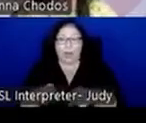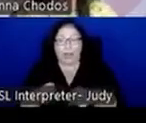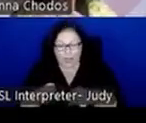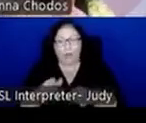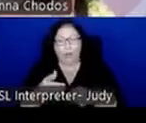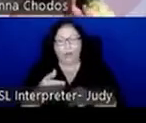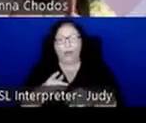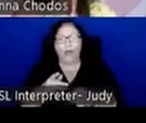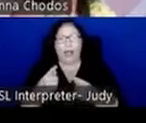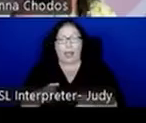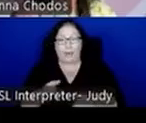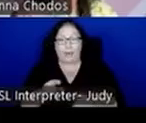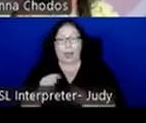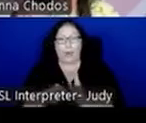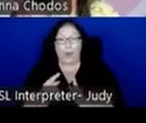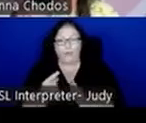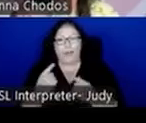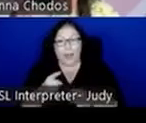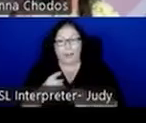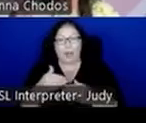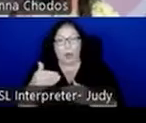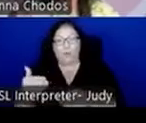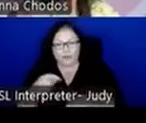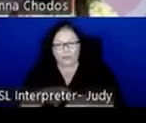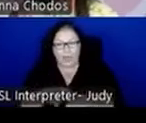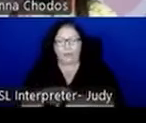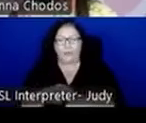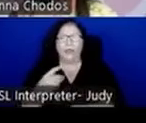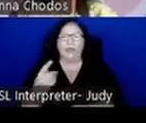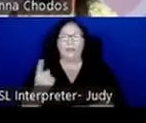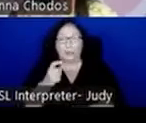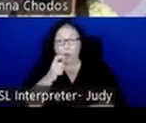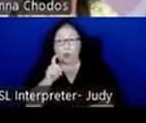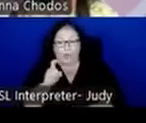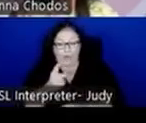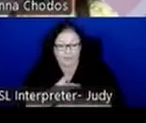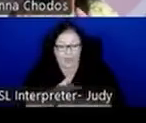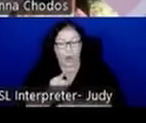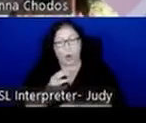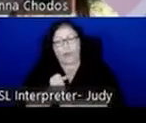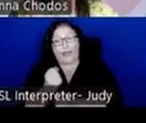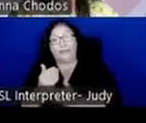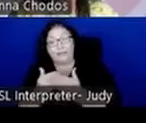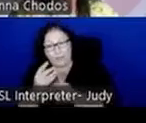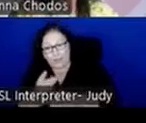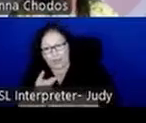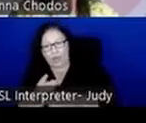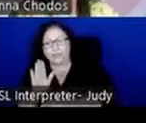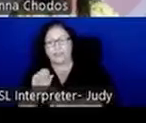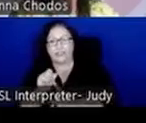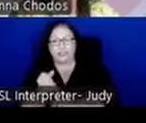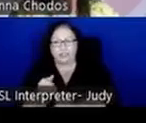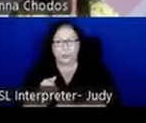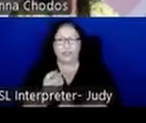over time as someone who needs care or is getting some care, as their situation and caregiving situation